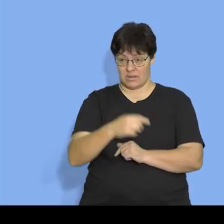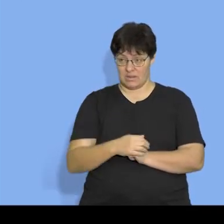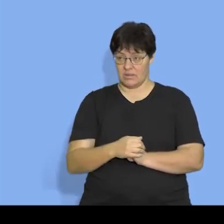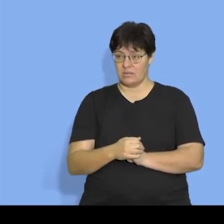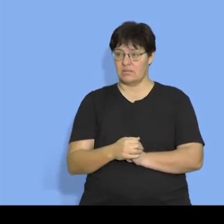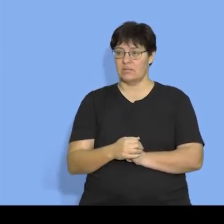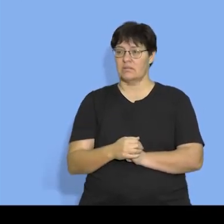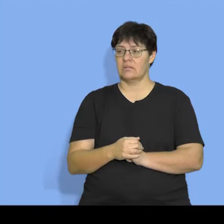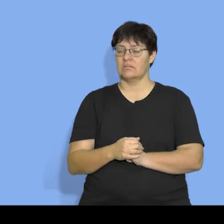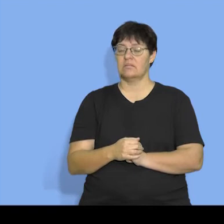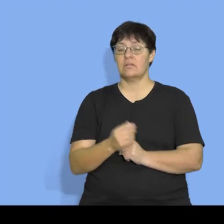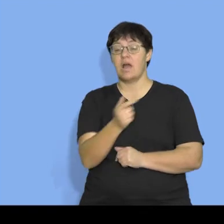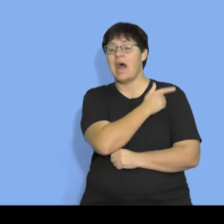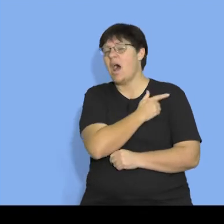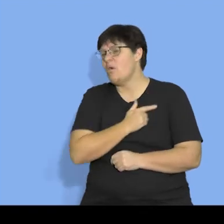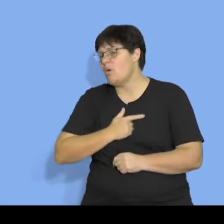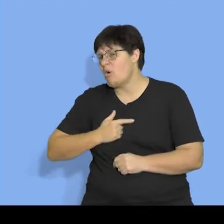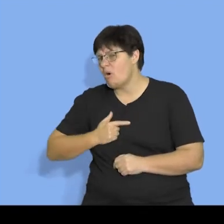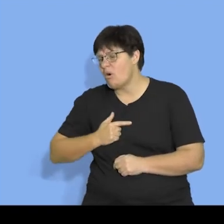say how long